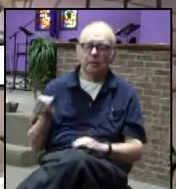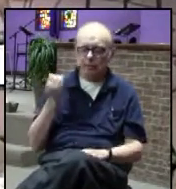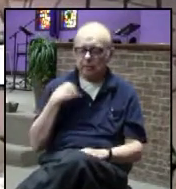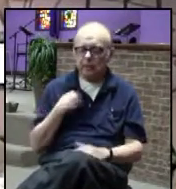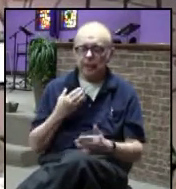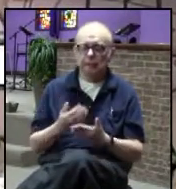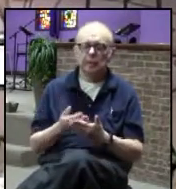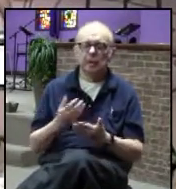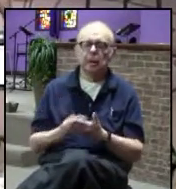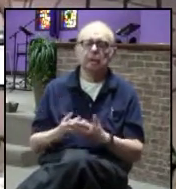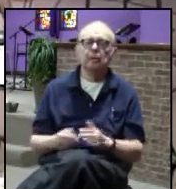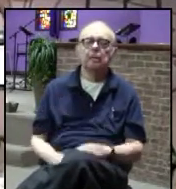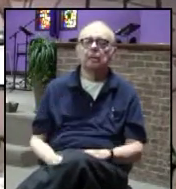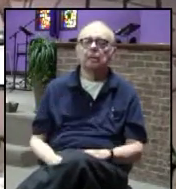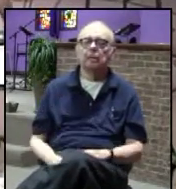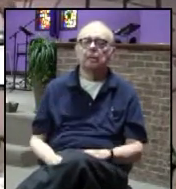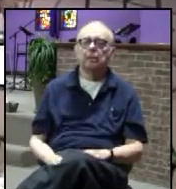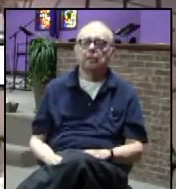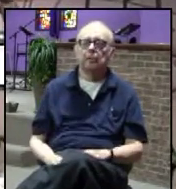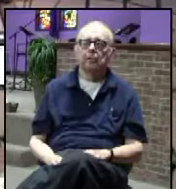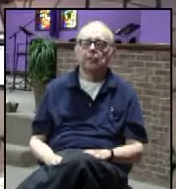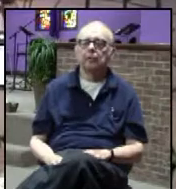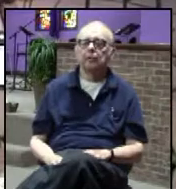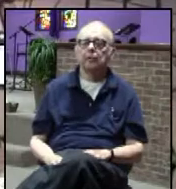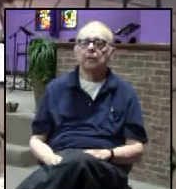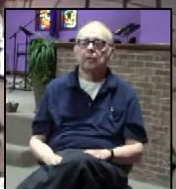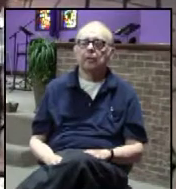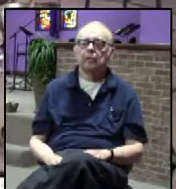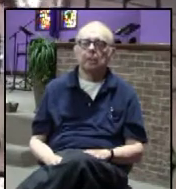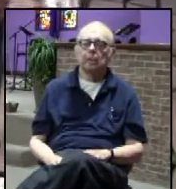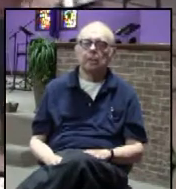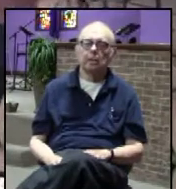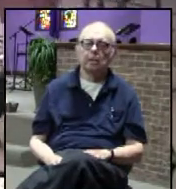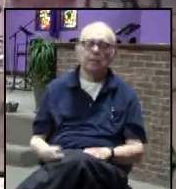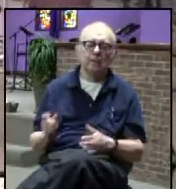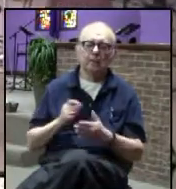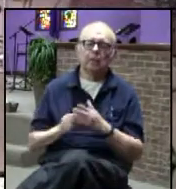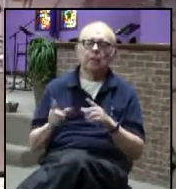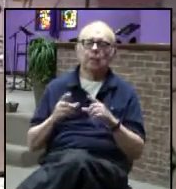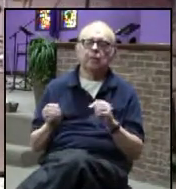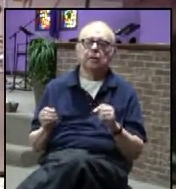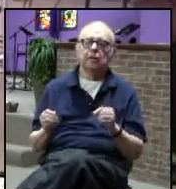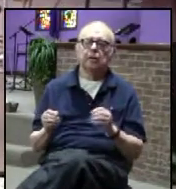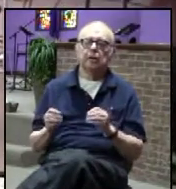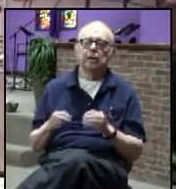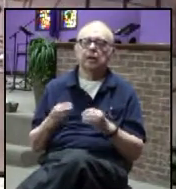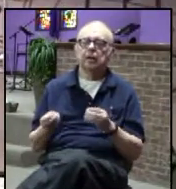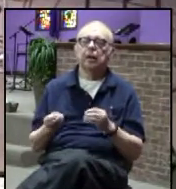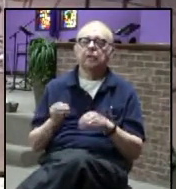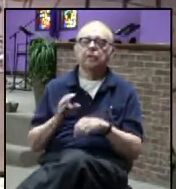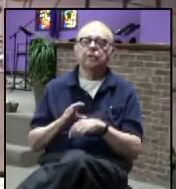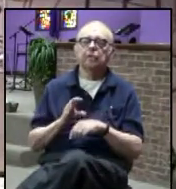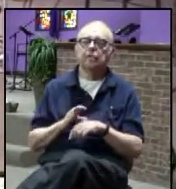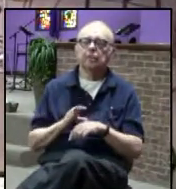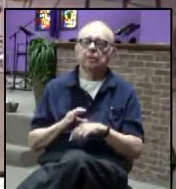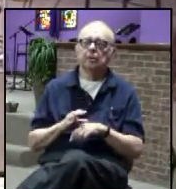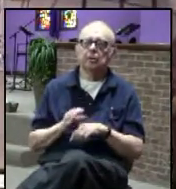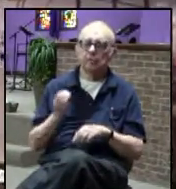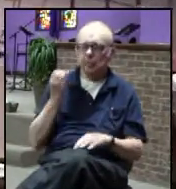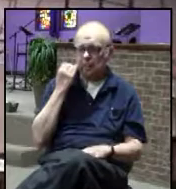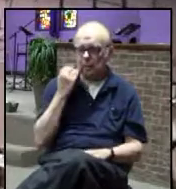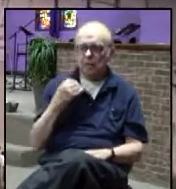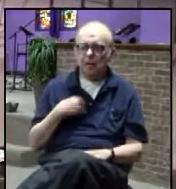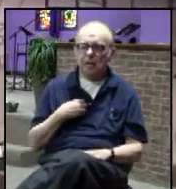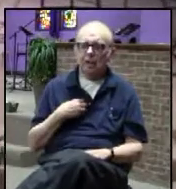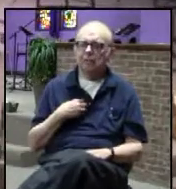money and you want to write a check, you write it out to the church. If you don't have a check